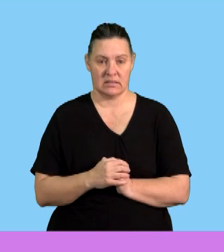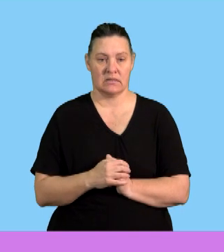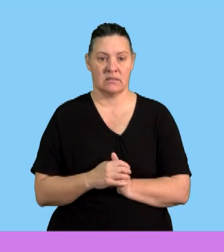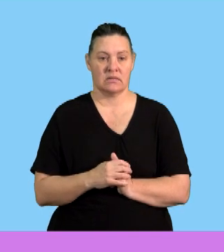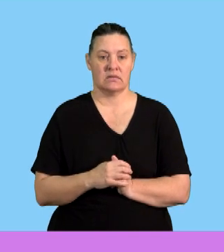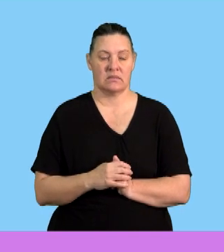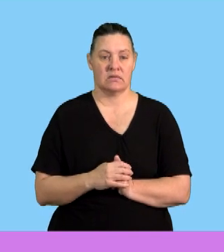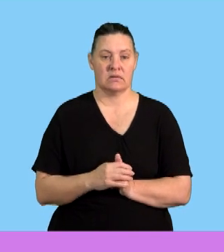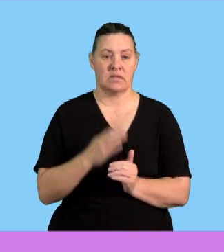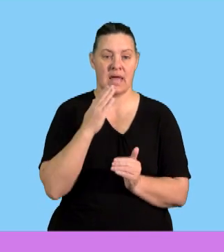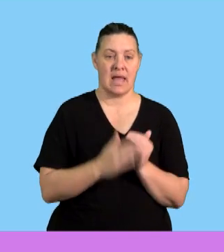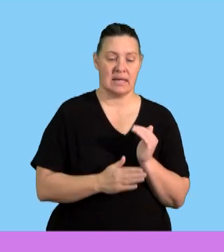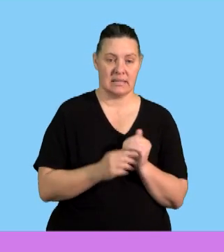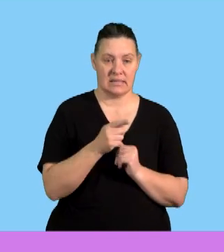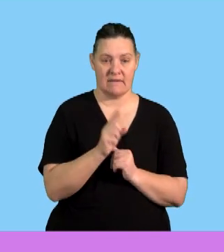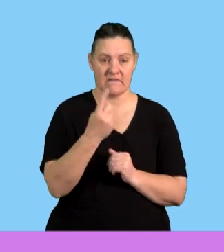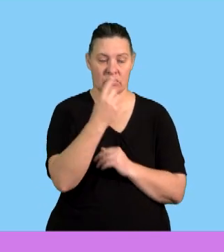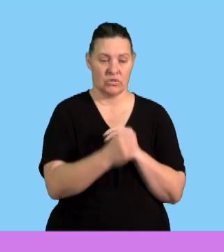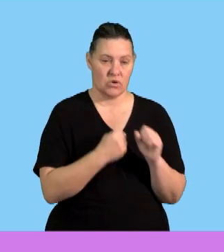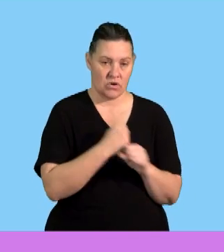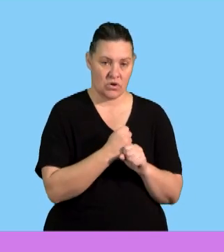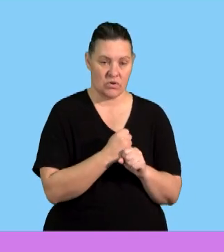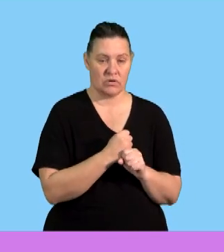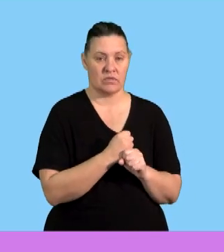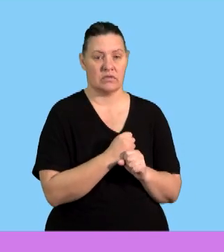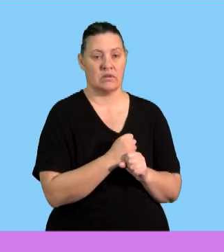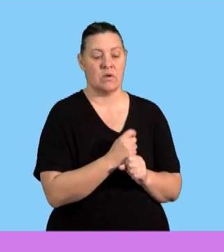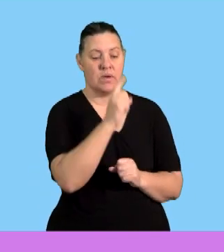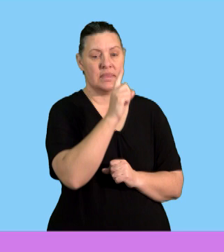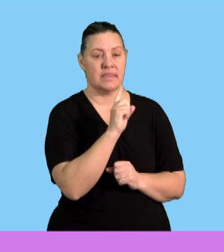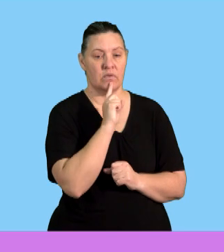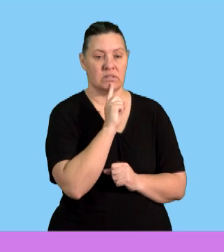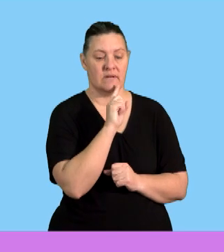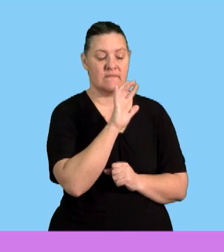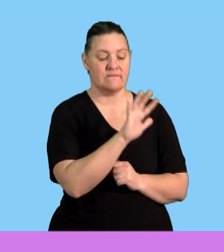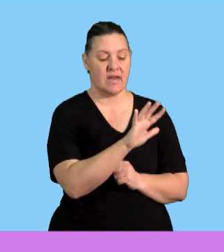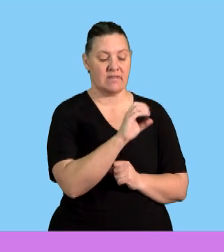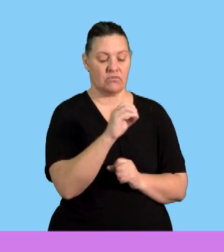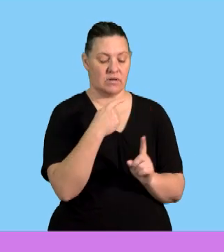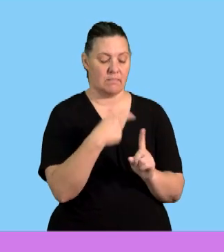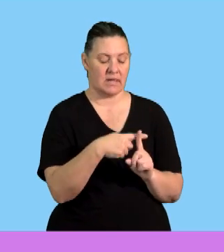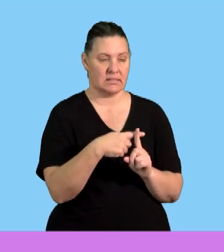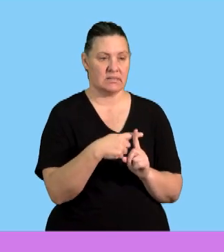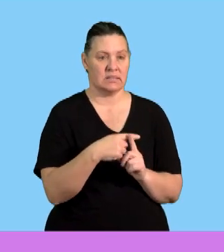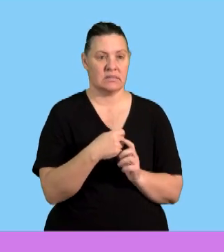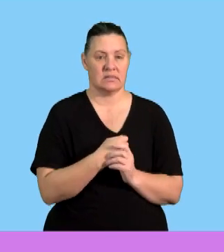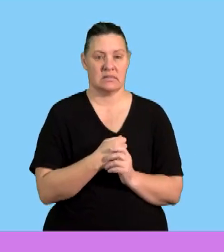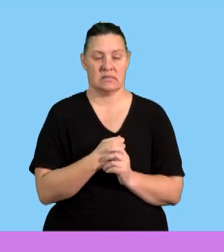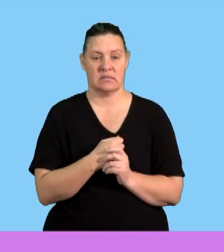So at the end of our first year, it's 1,500 plus